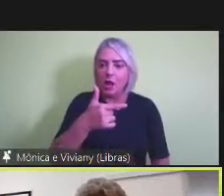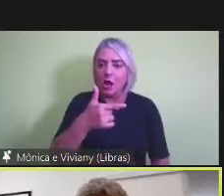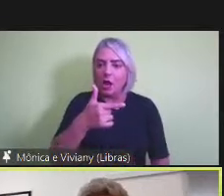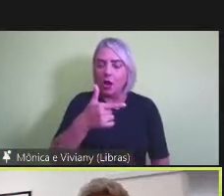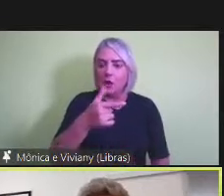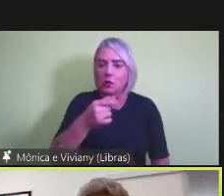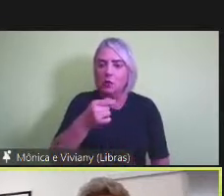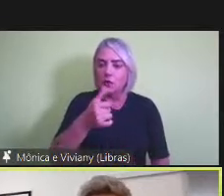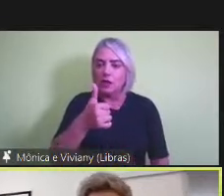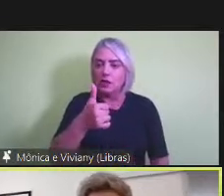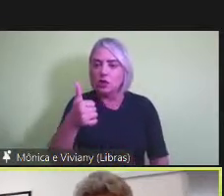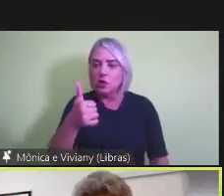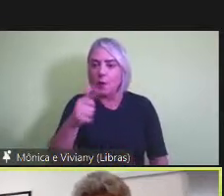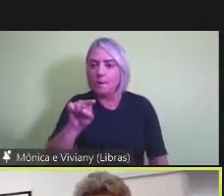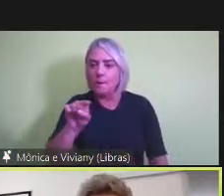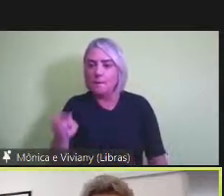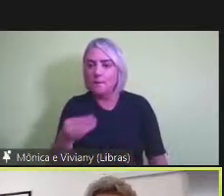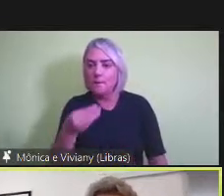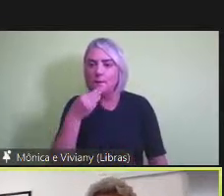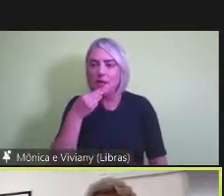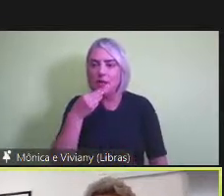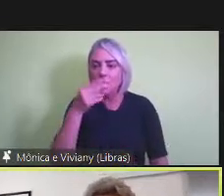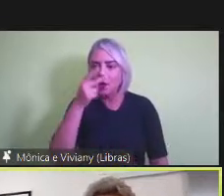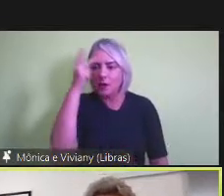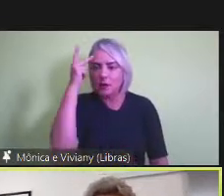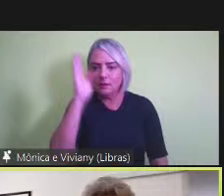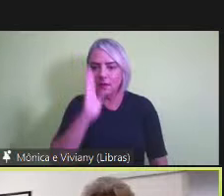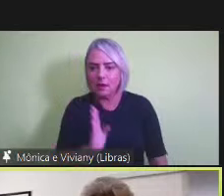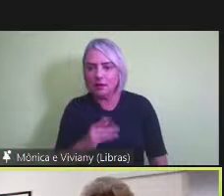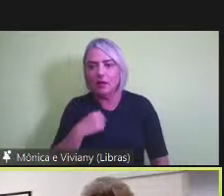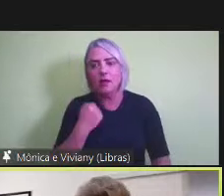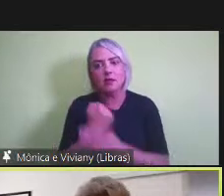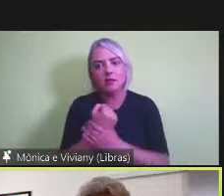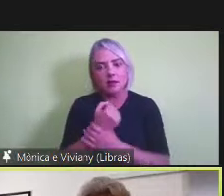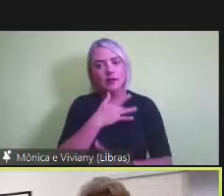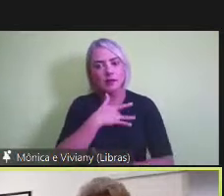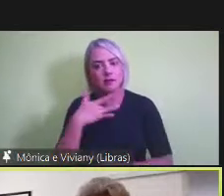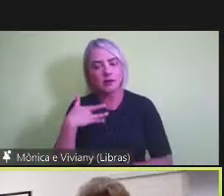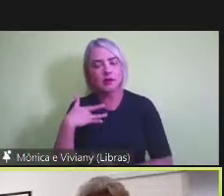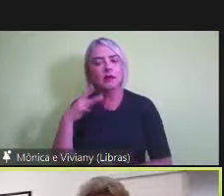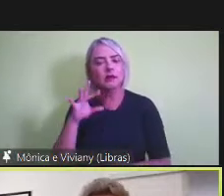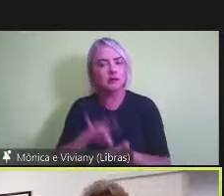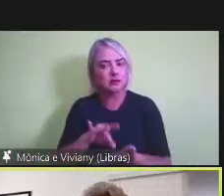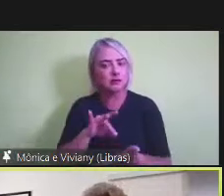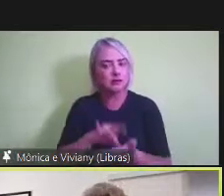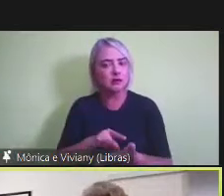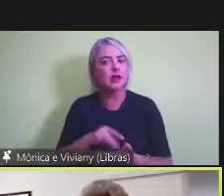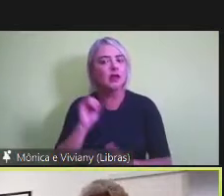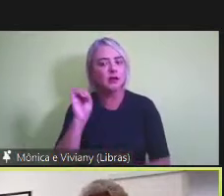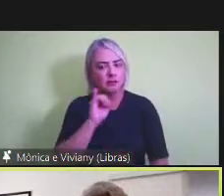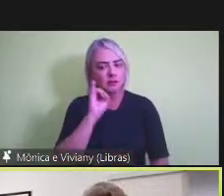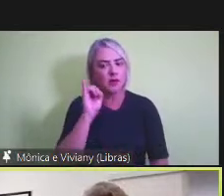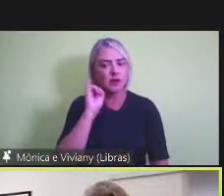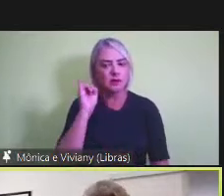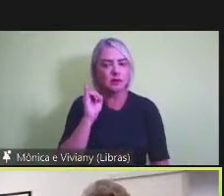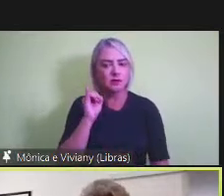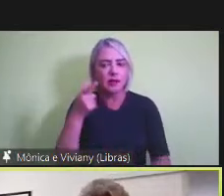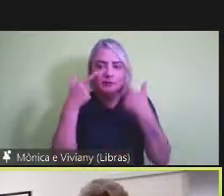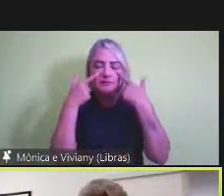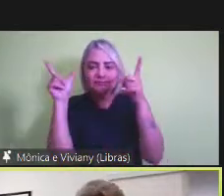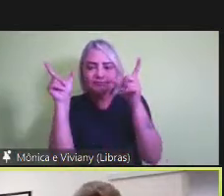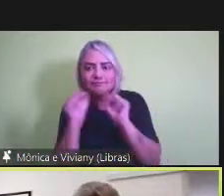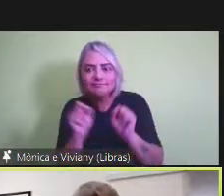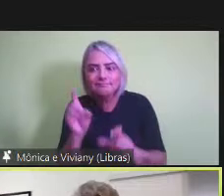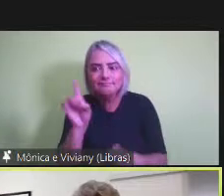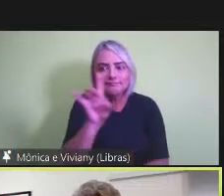it to the many Brazilians and to assure healthcare conditions to them. In fact, it is very important,